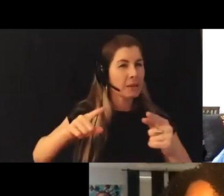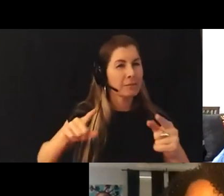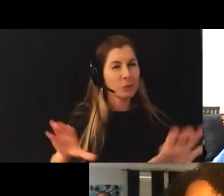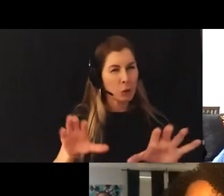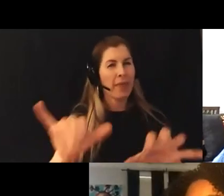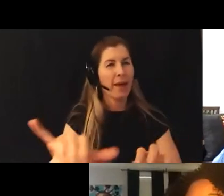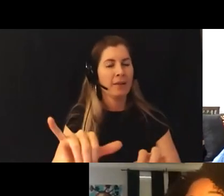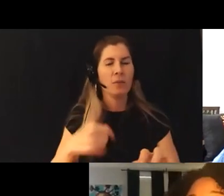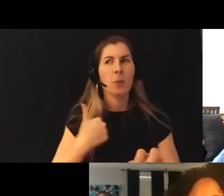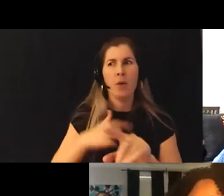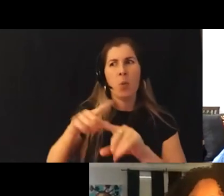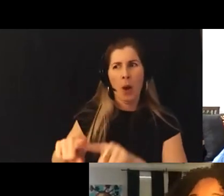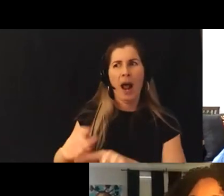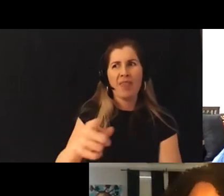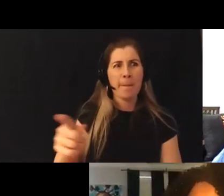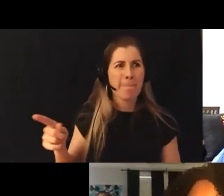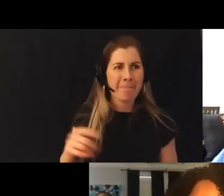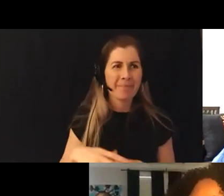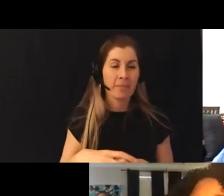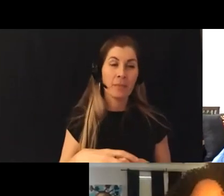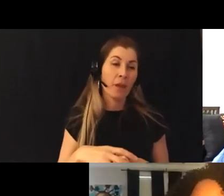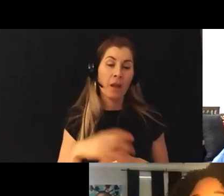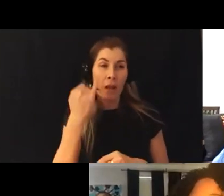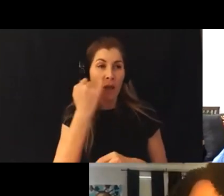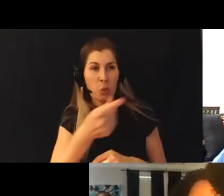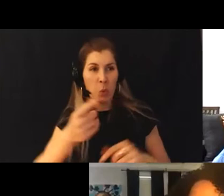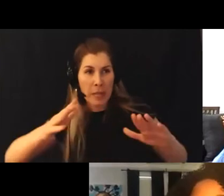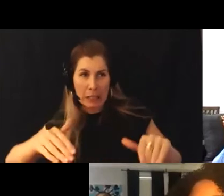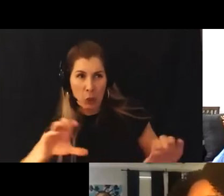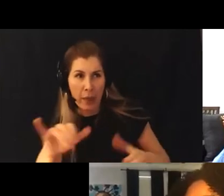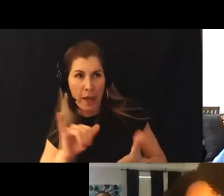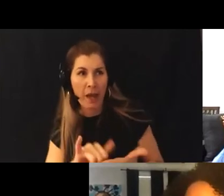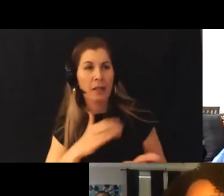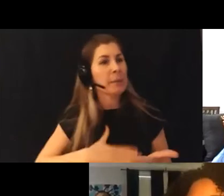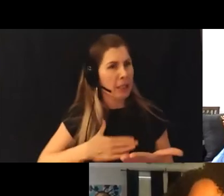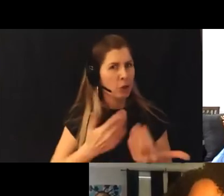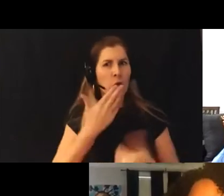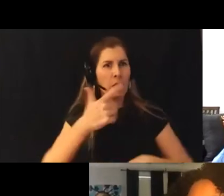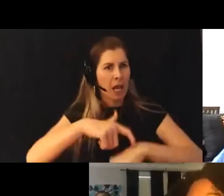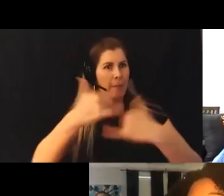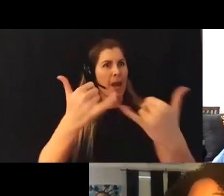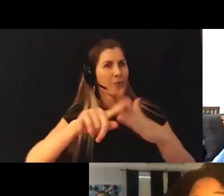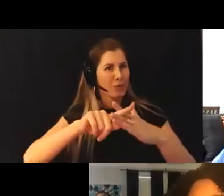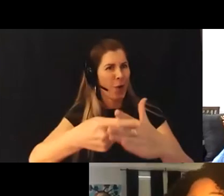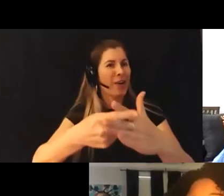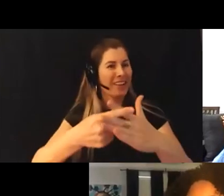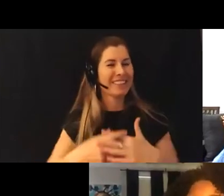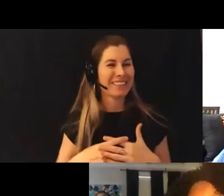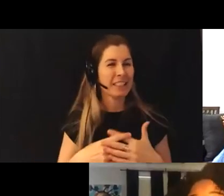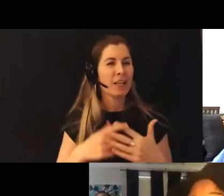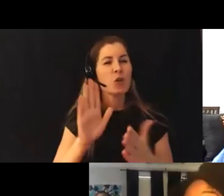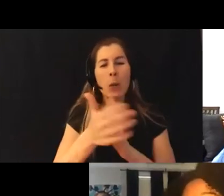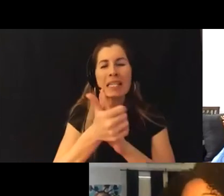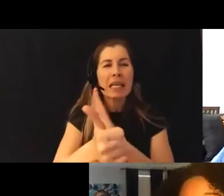going forward. And then for folks who haven't been doing this work, now's a great time to invest in and elevating your skill